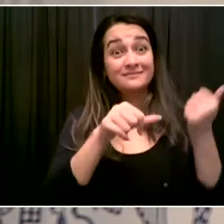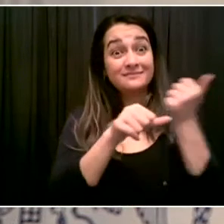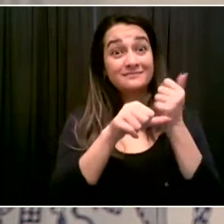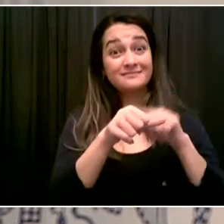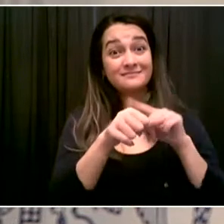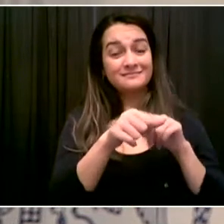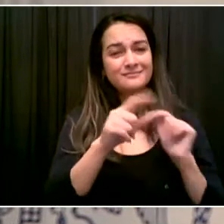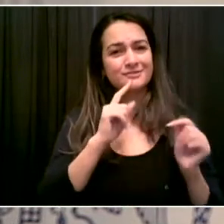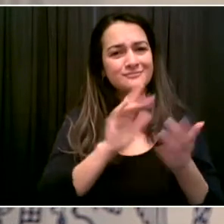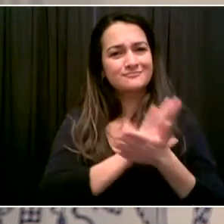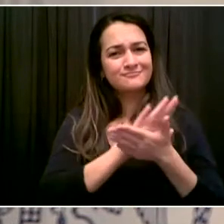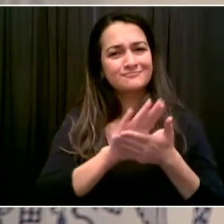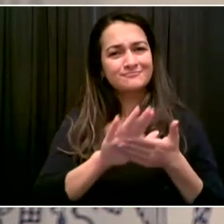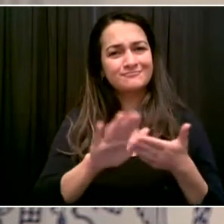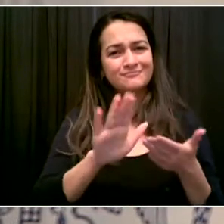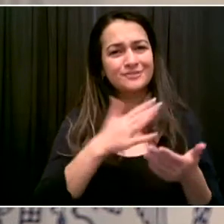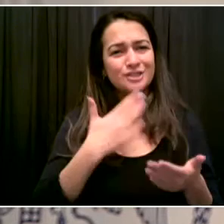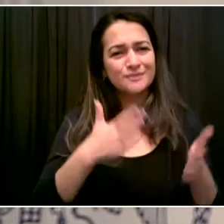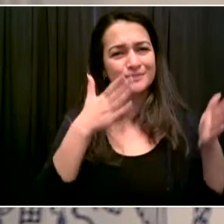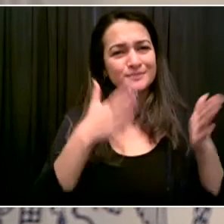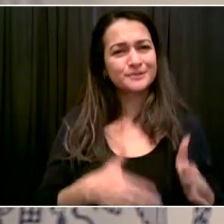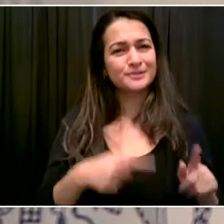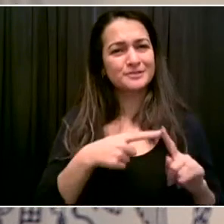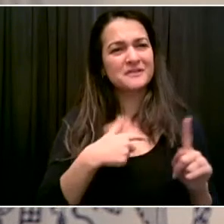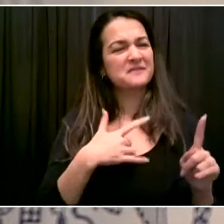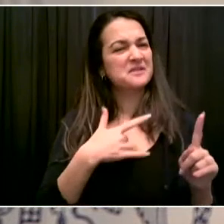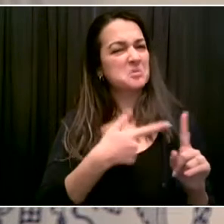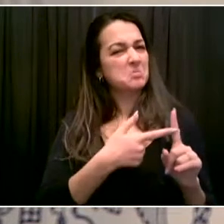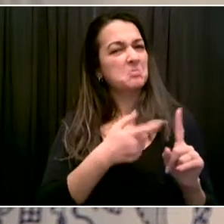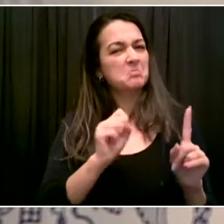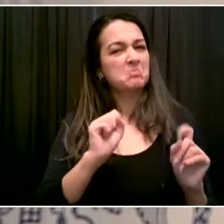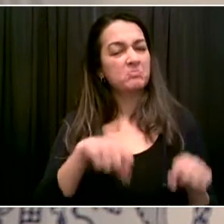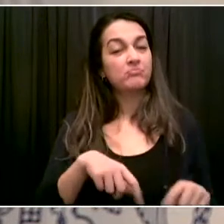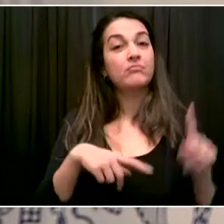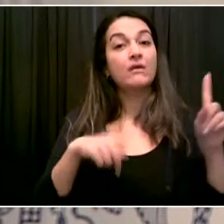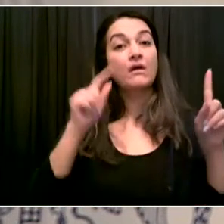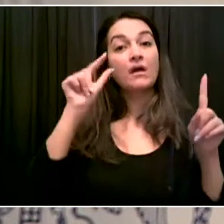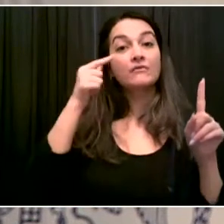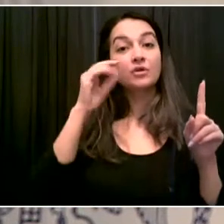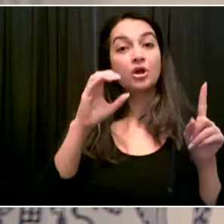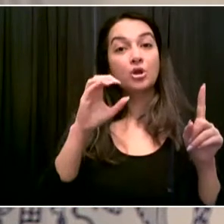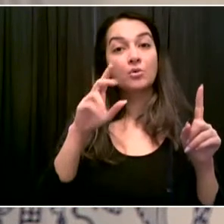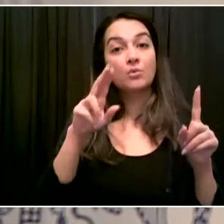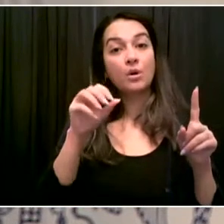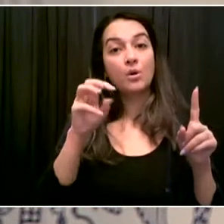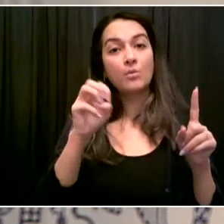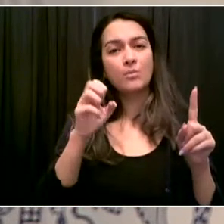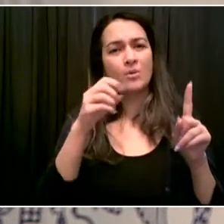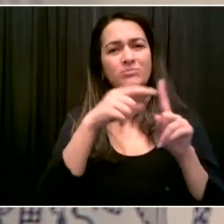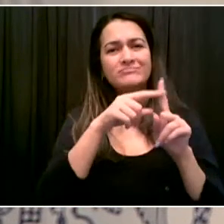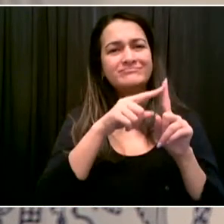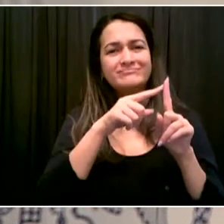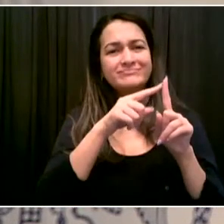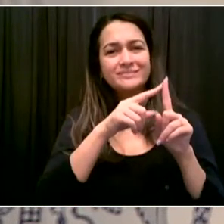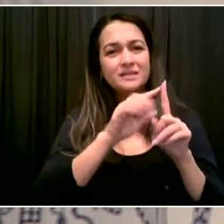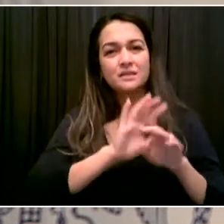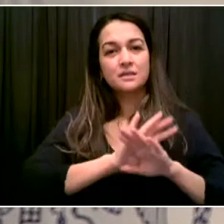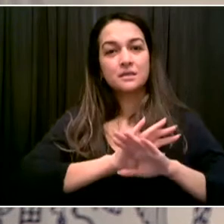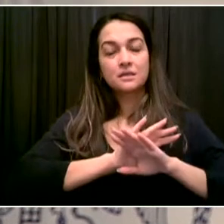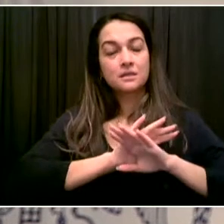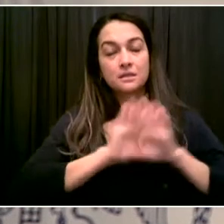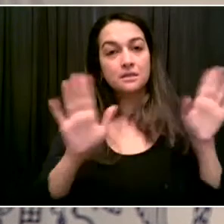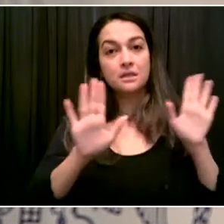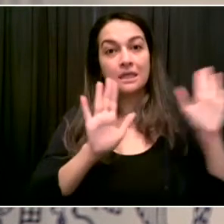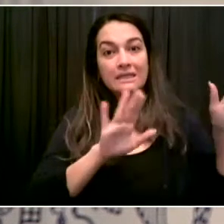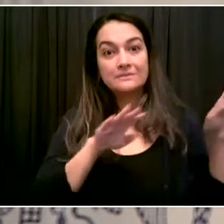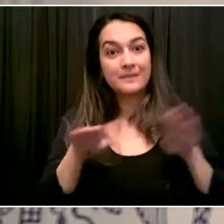people act. I've had an ongoing relationship with a lot of elected officials. Look at one of the most important, one of the most